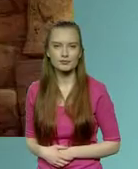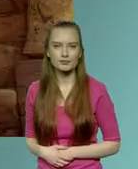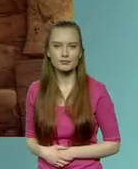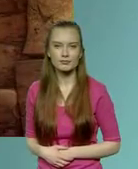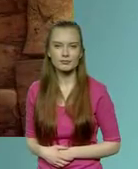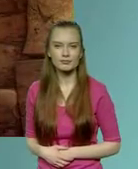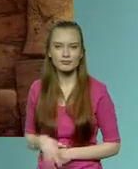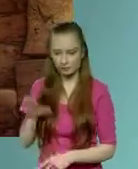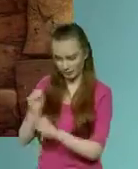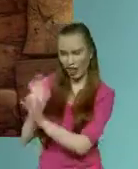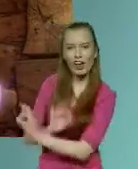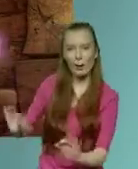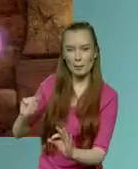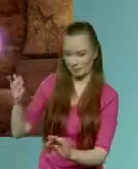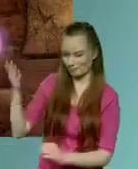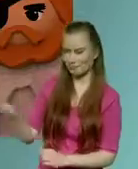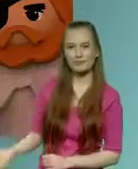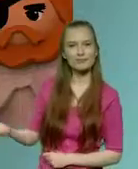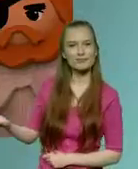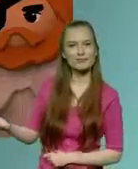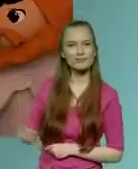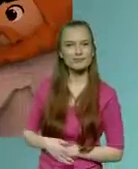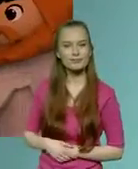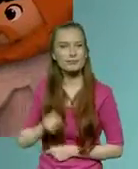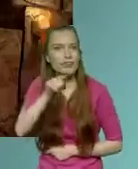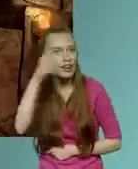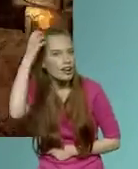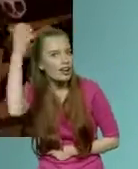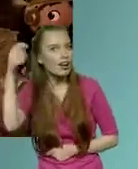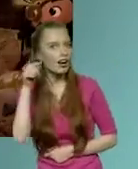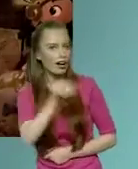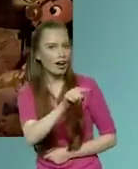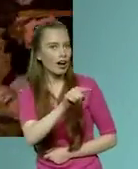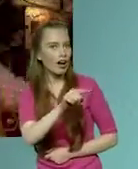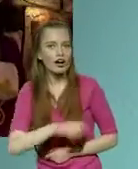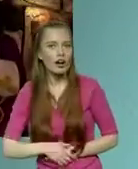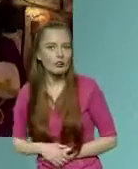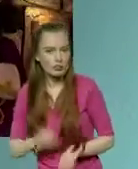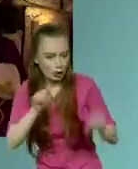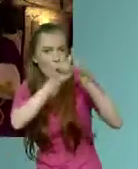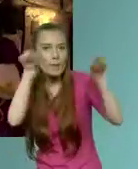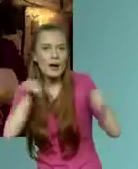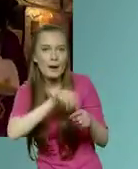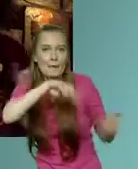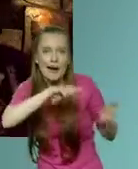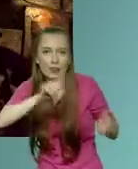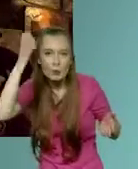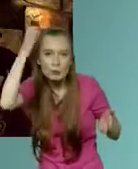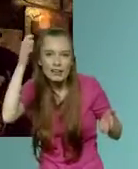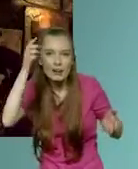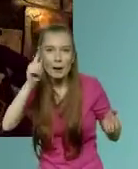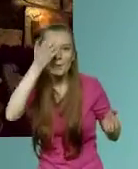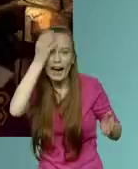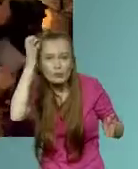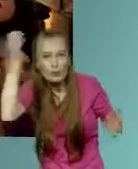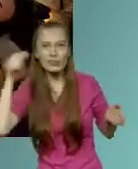I found nothing but that daub. Barracudina! It's the portrait of Barracudina, the pirate